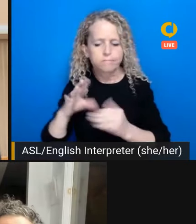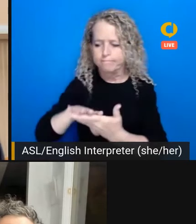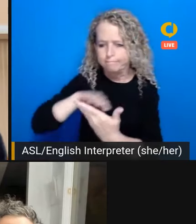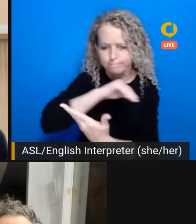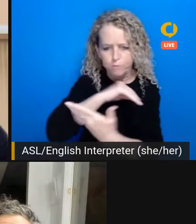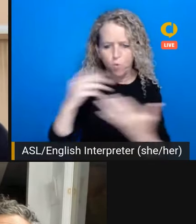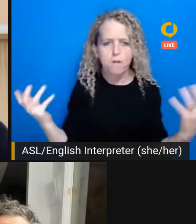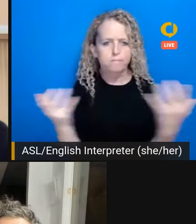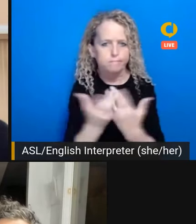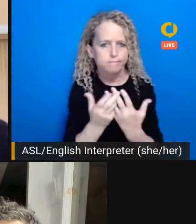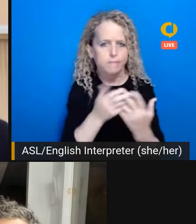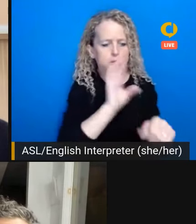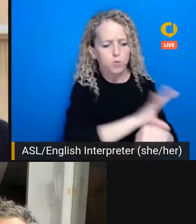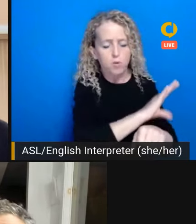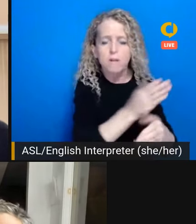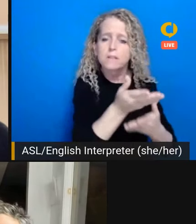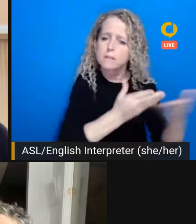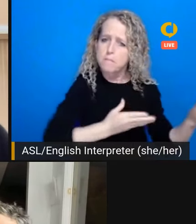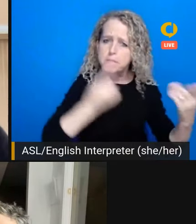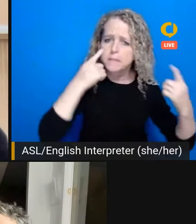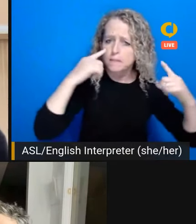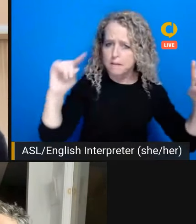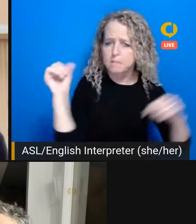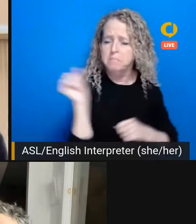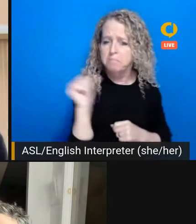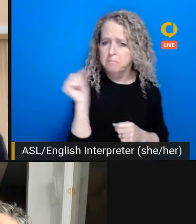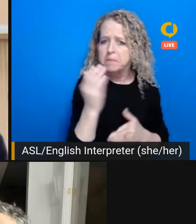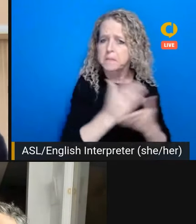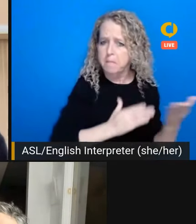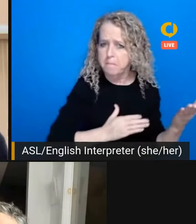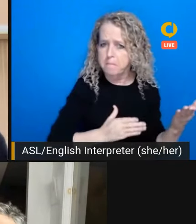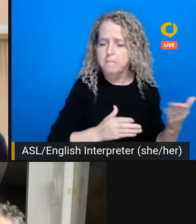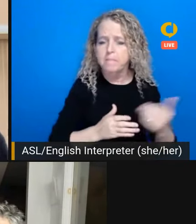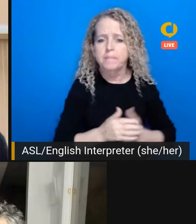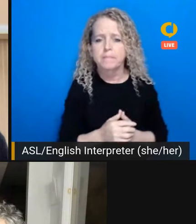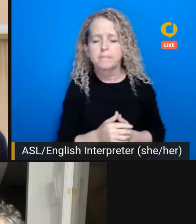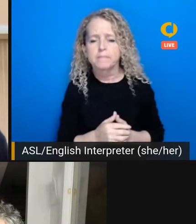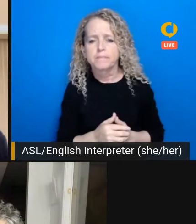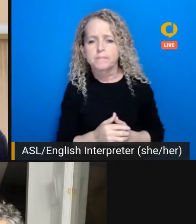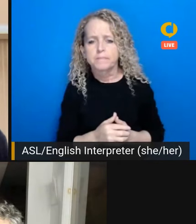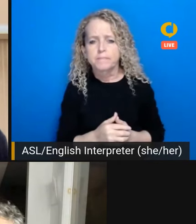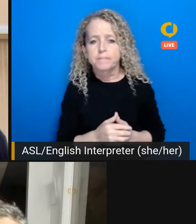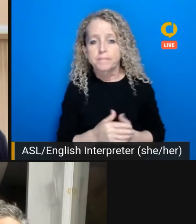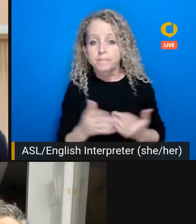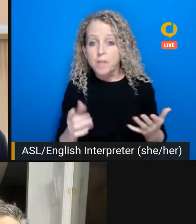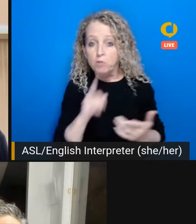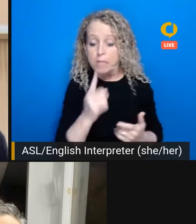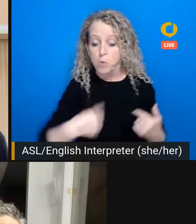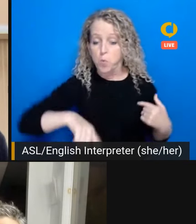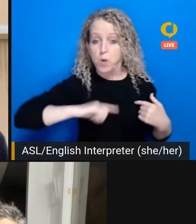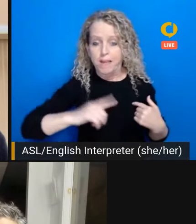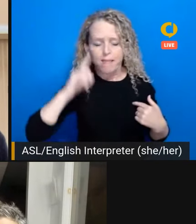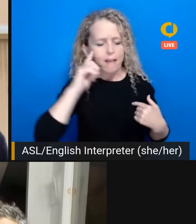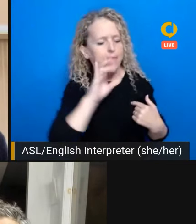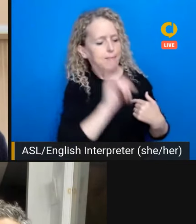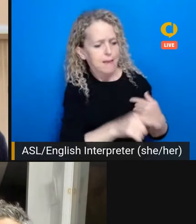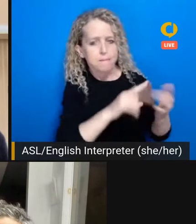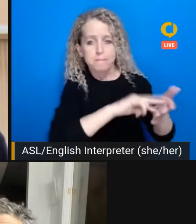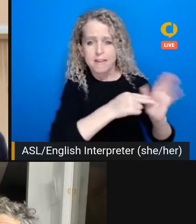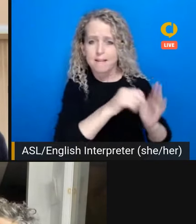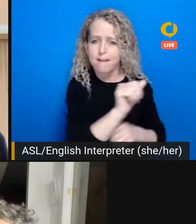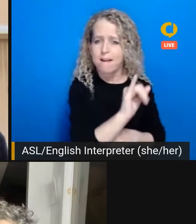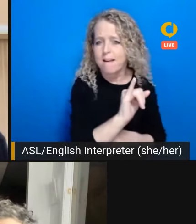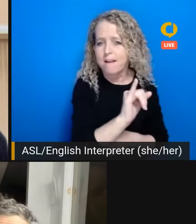The successes don't necessarily involve what we might traditionally consider to be artificial intelligence. They can be simple things